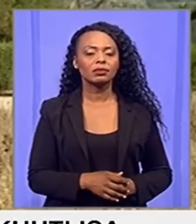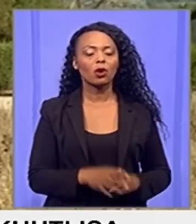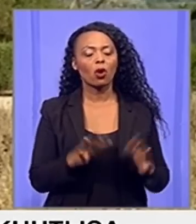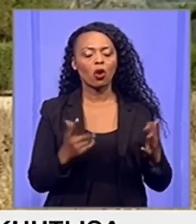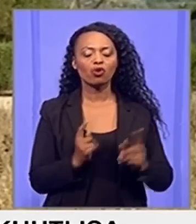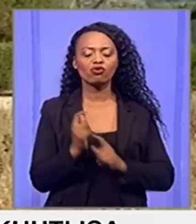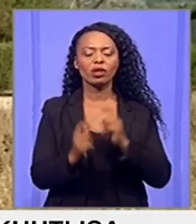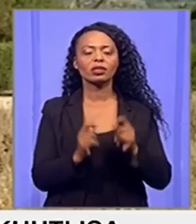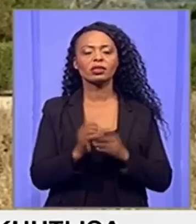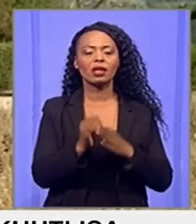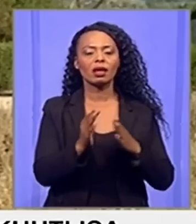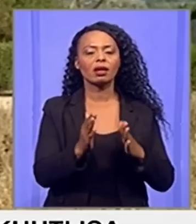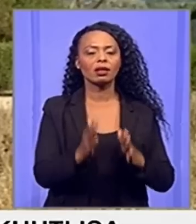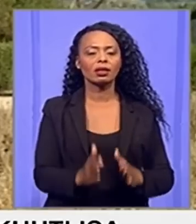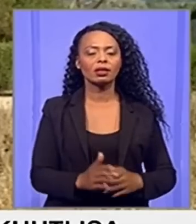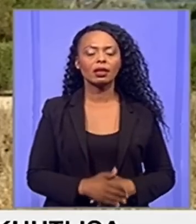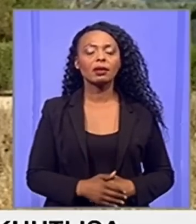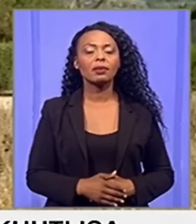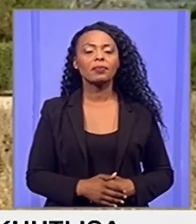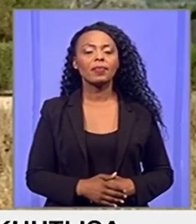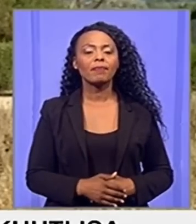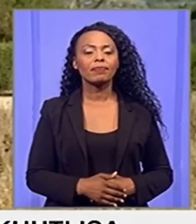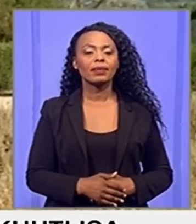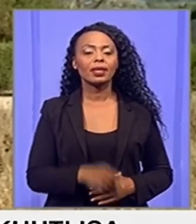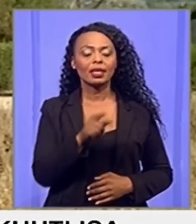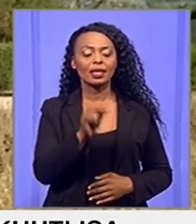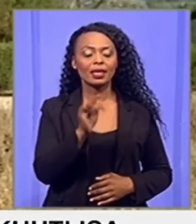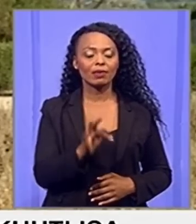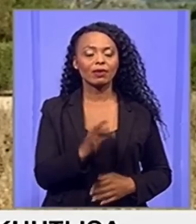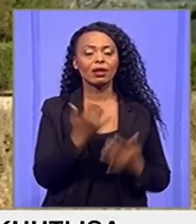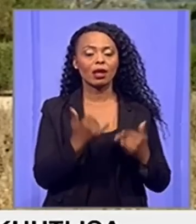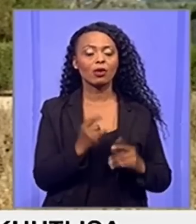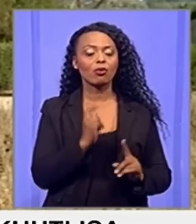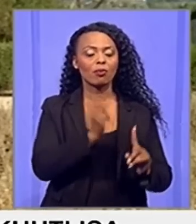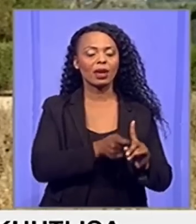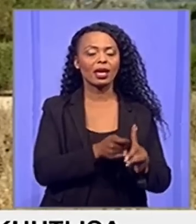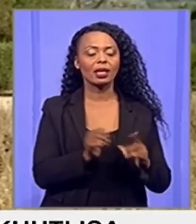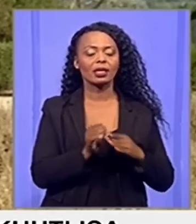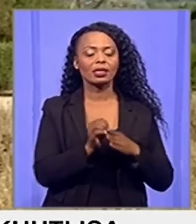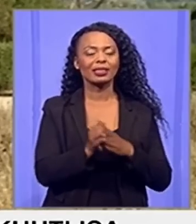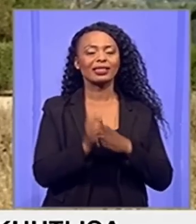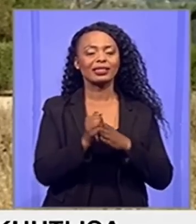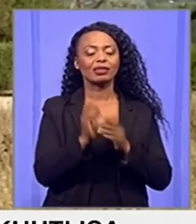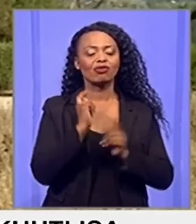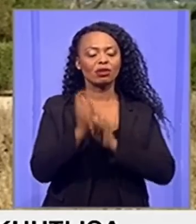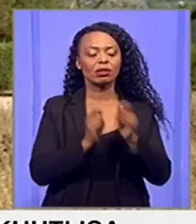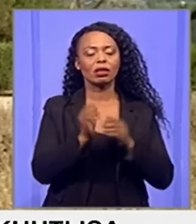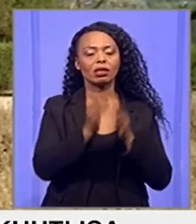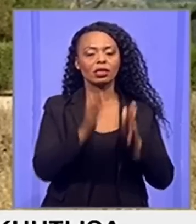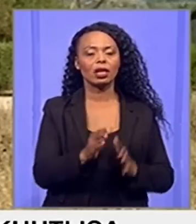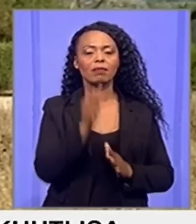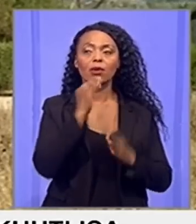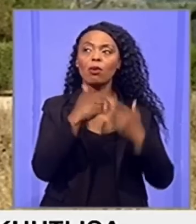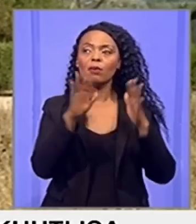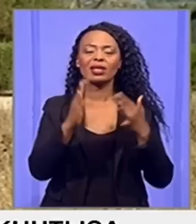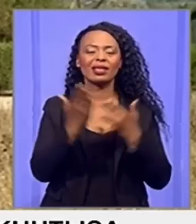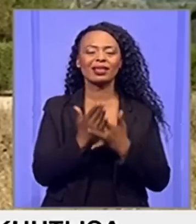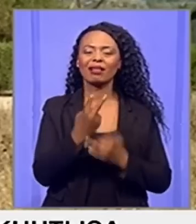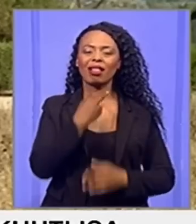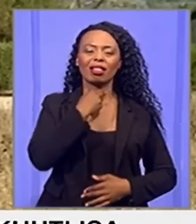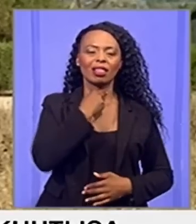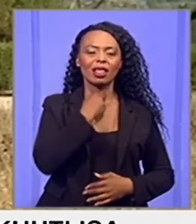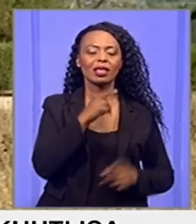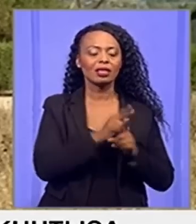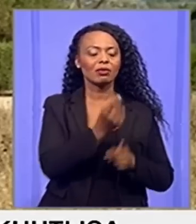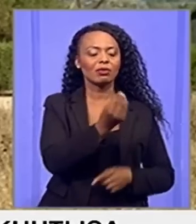of that area called the Funelani Nganeno. So the moment Funelani Nganeno it's paid, it means that we cannot really have a case in court, even if the